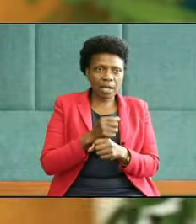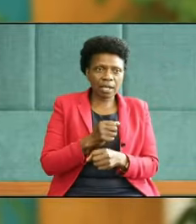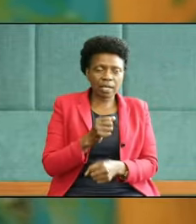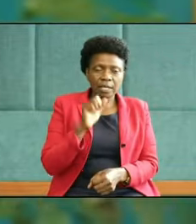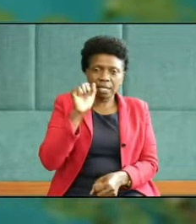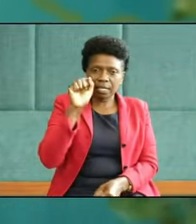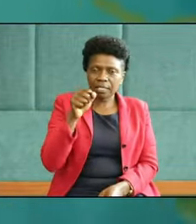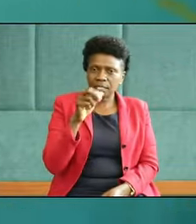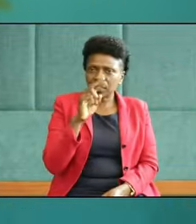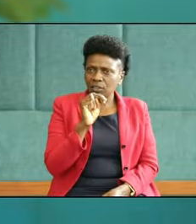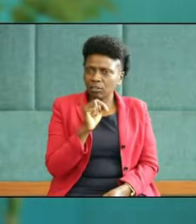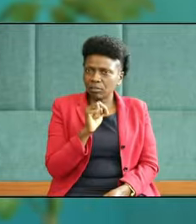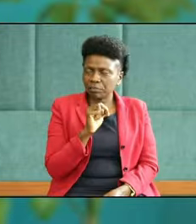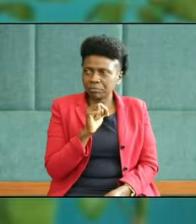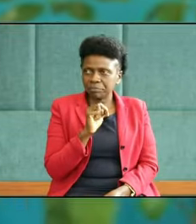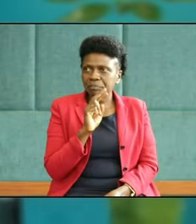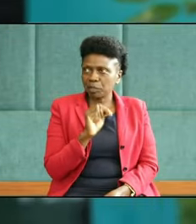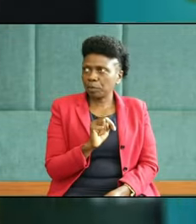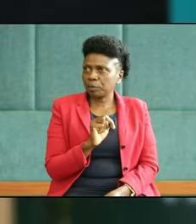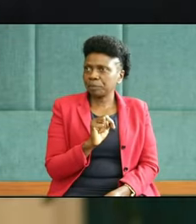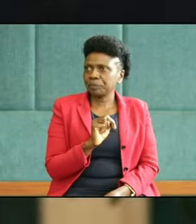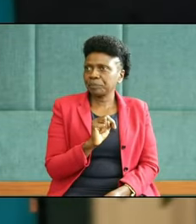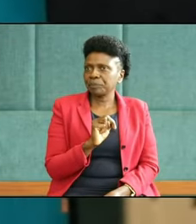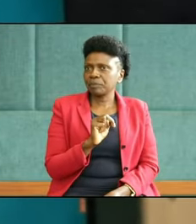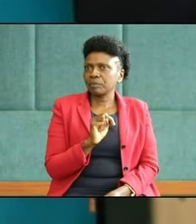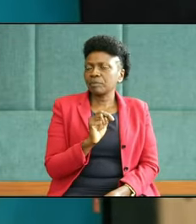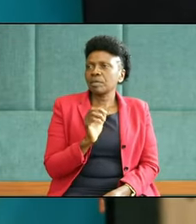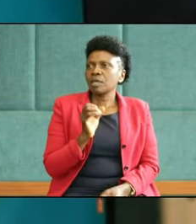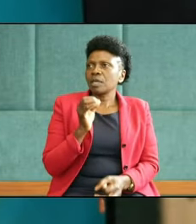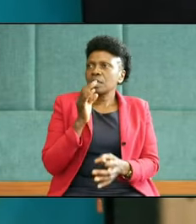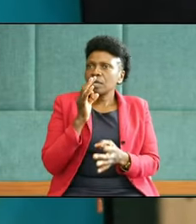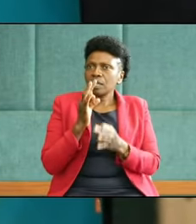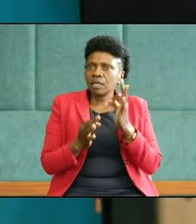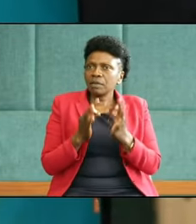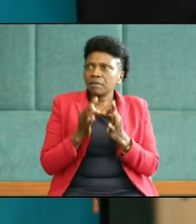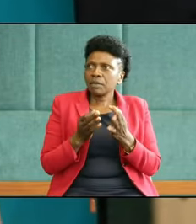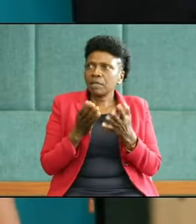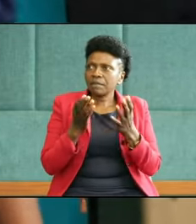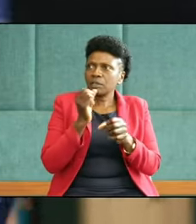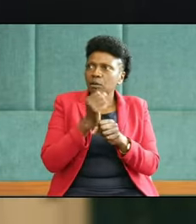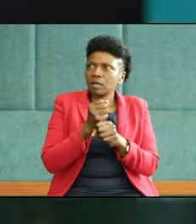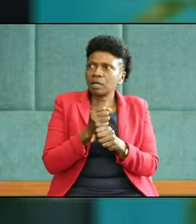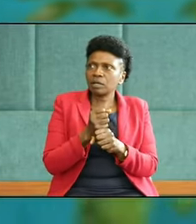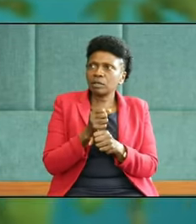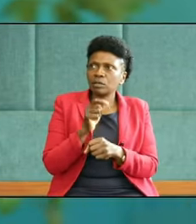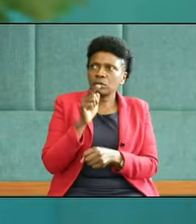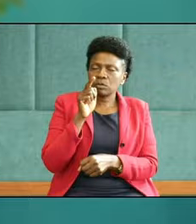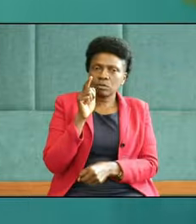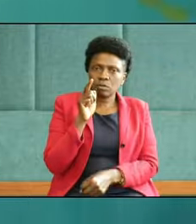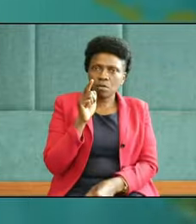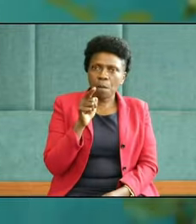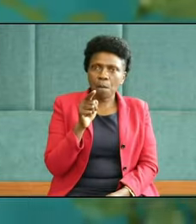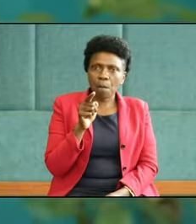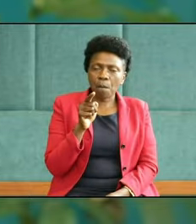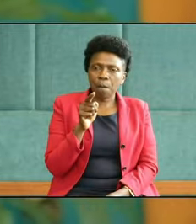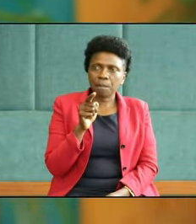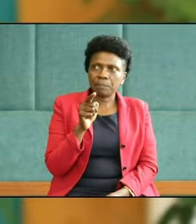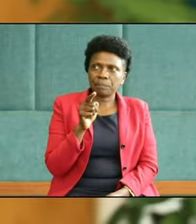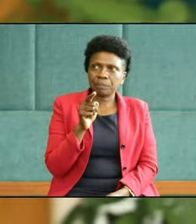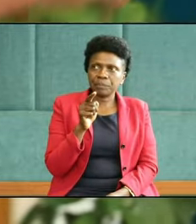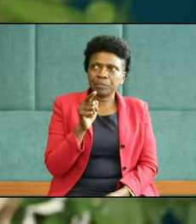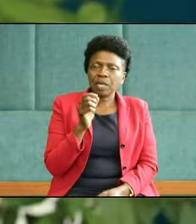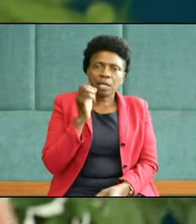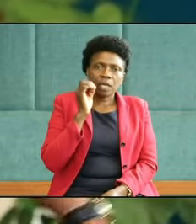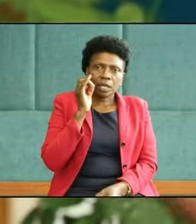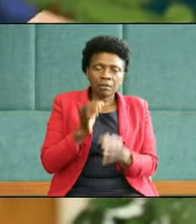You are answerable to God. If your portion is left undone, you are answerable to the one who called you. If your work